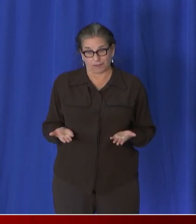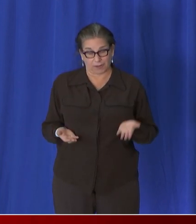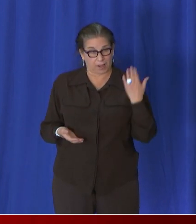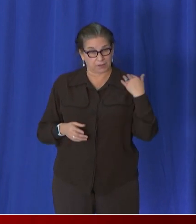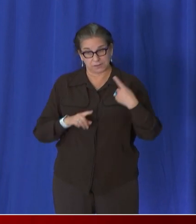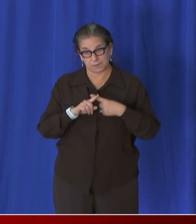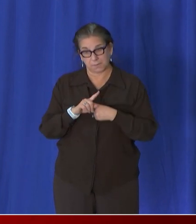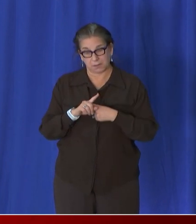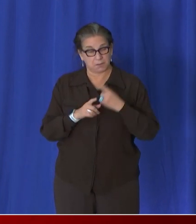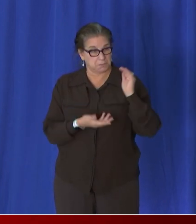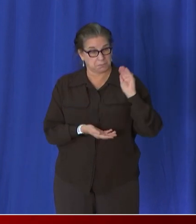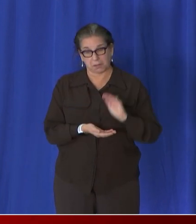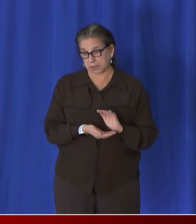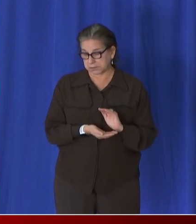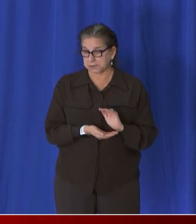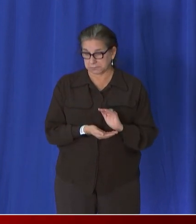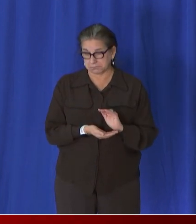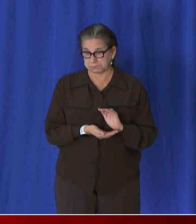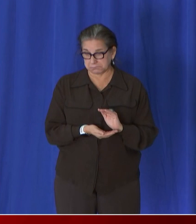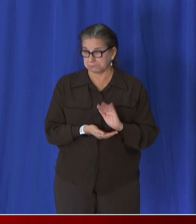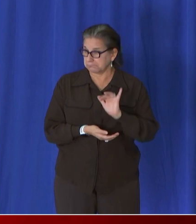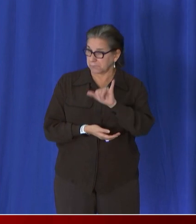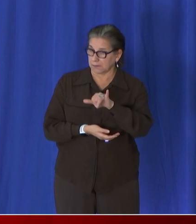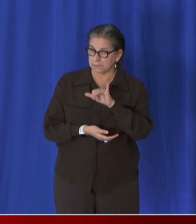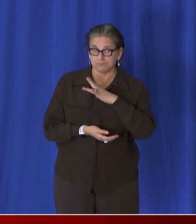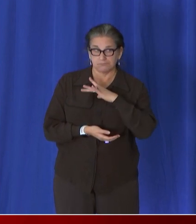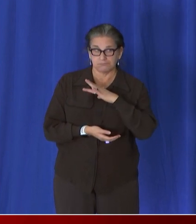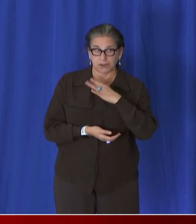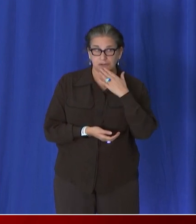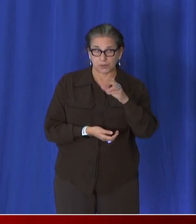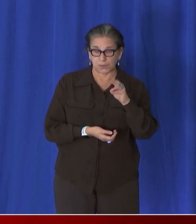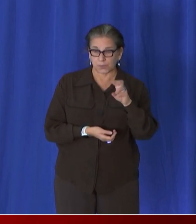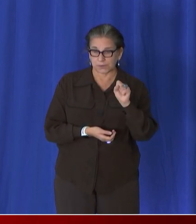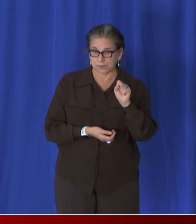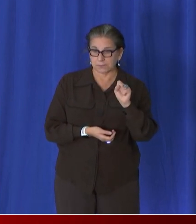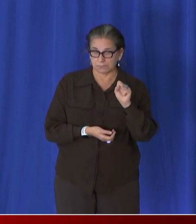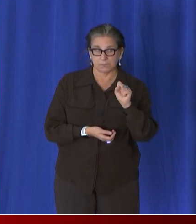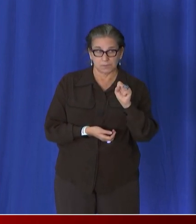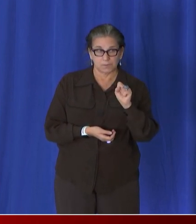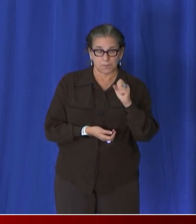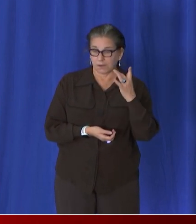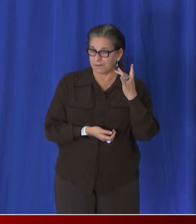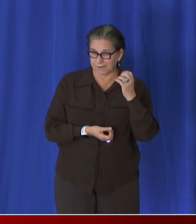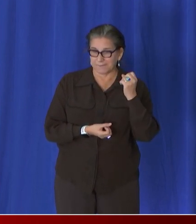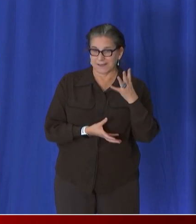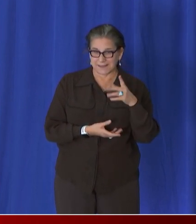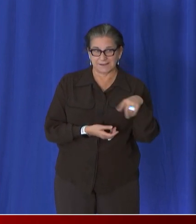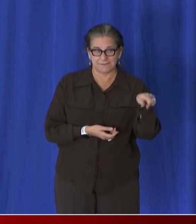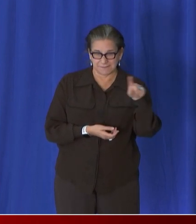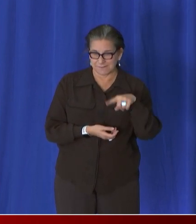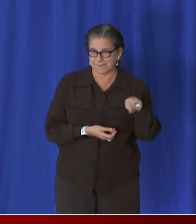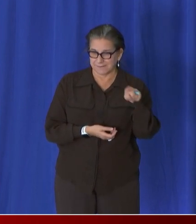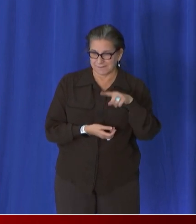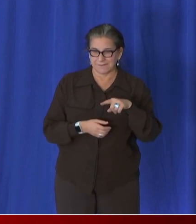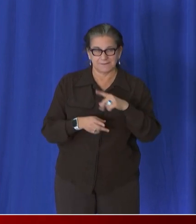to how effective the vaccine is, and maybe how this variant has evolved to be,